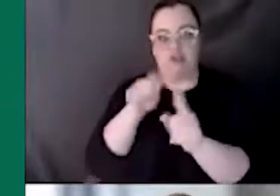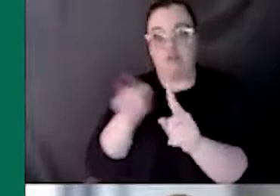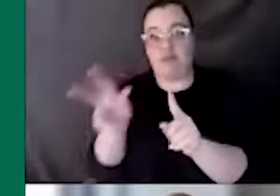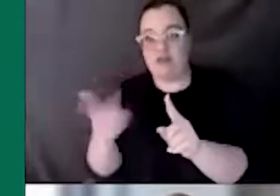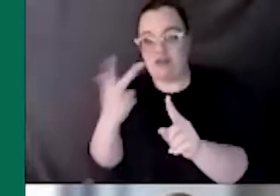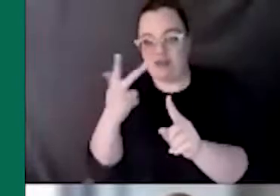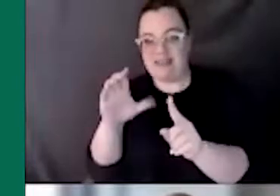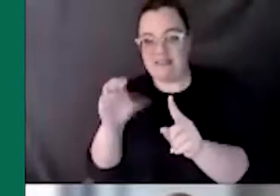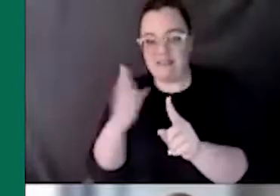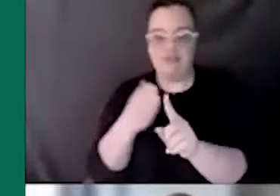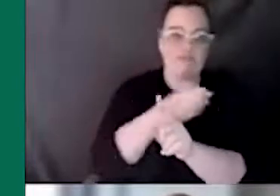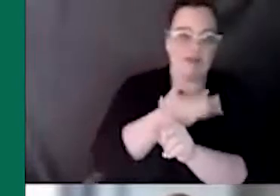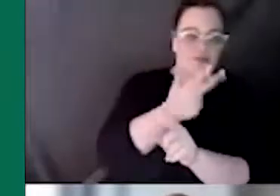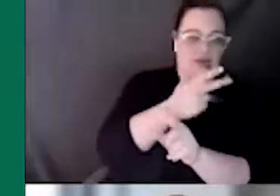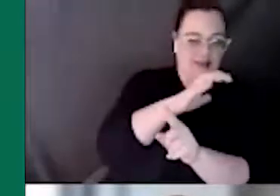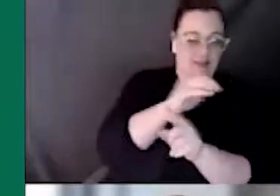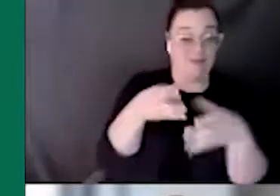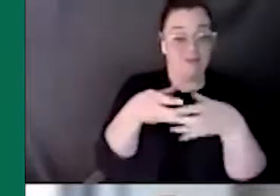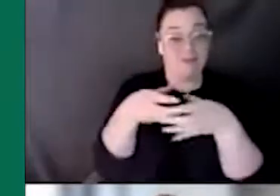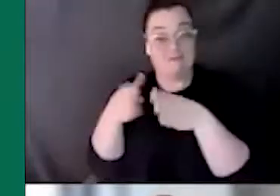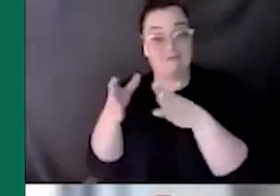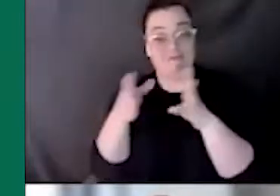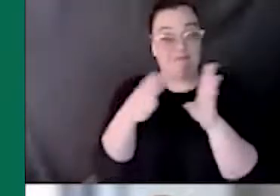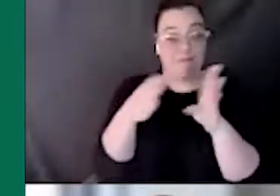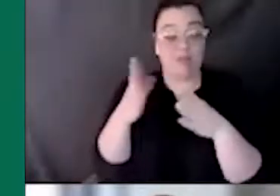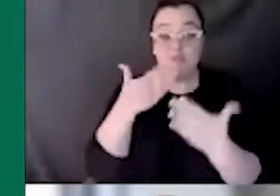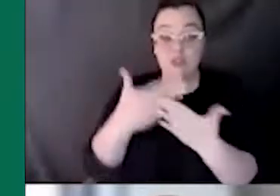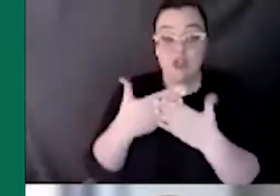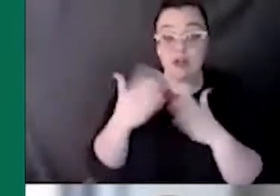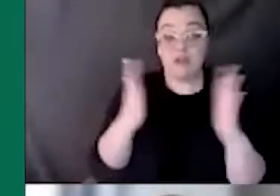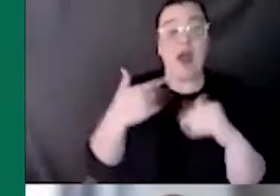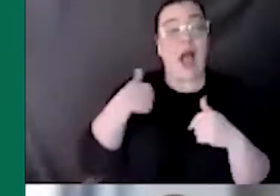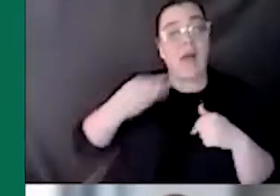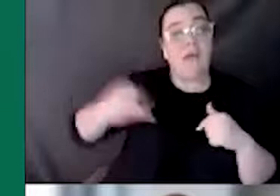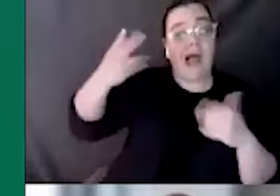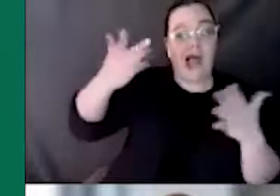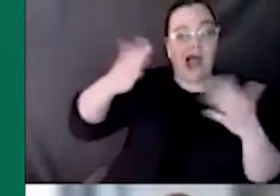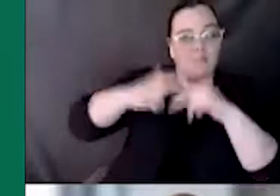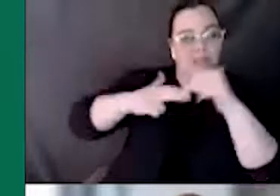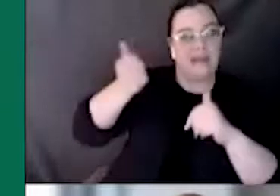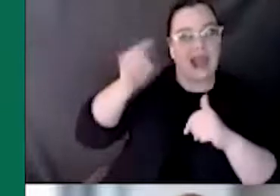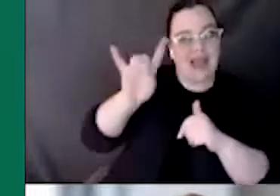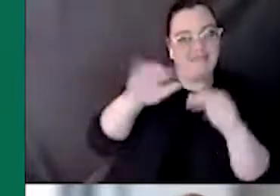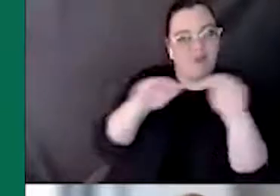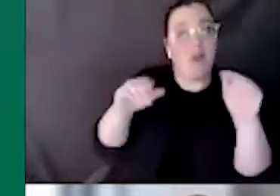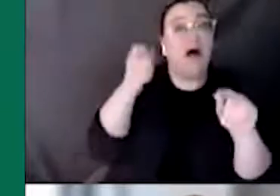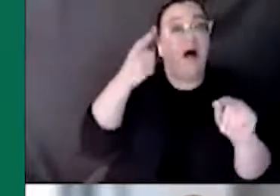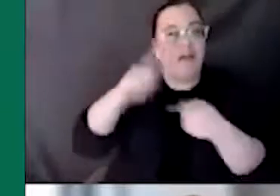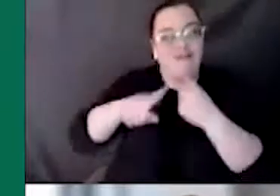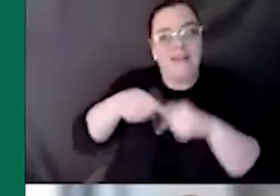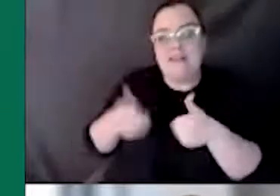Yeah, it was a pretty good sway here in a high building, but I had friends living in houses nearby that did not feel it at